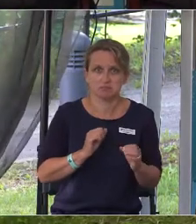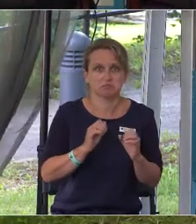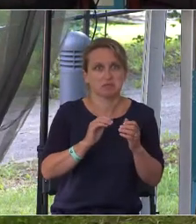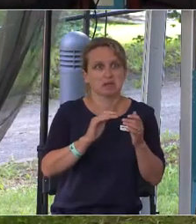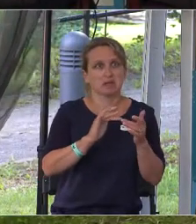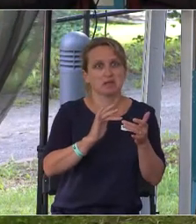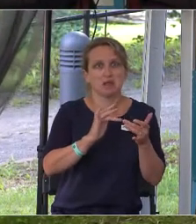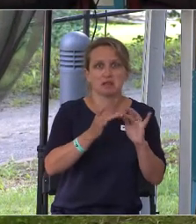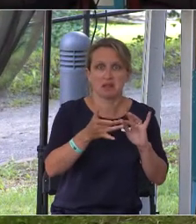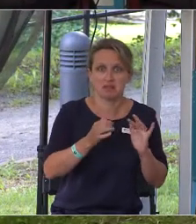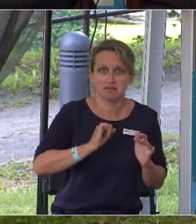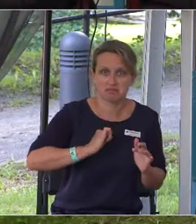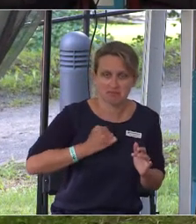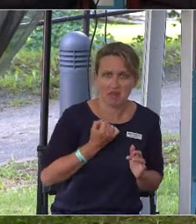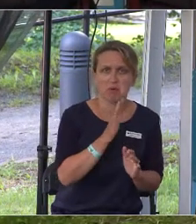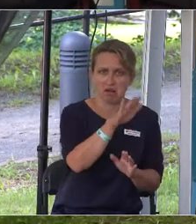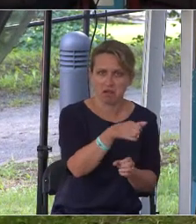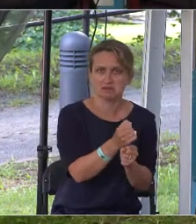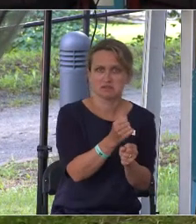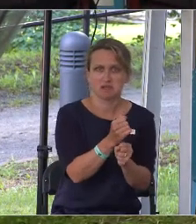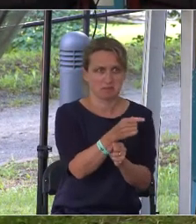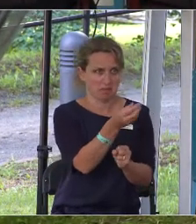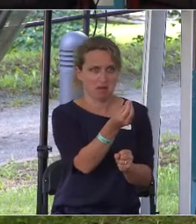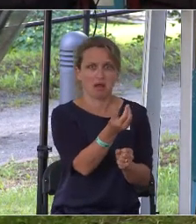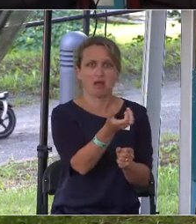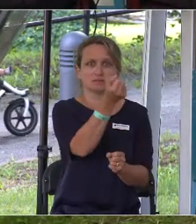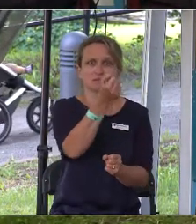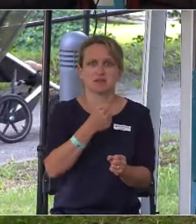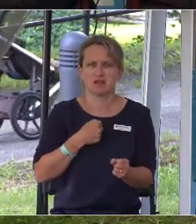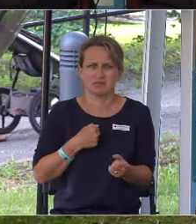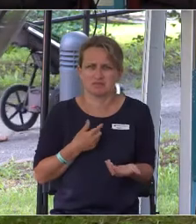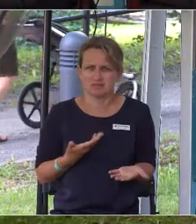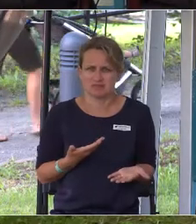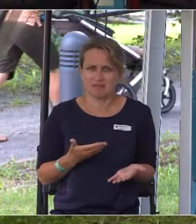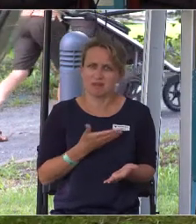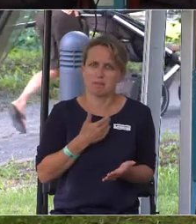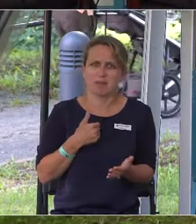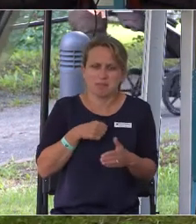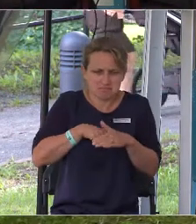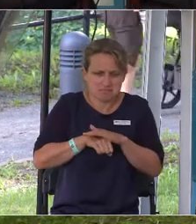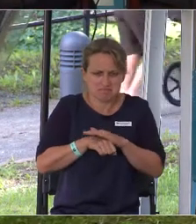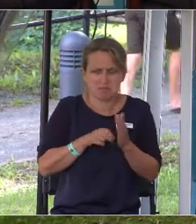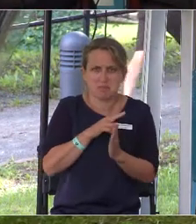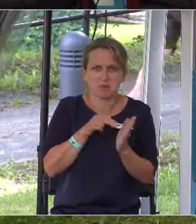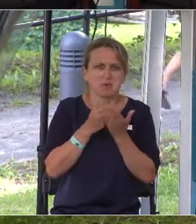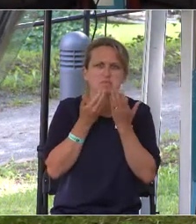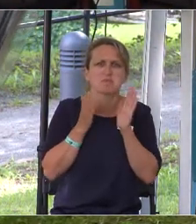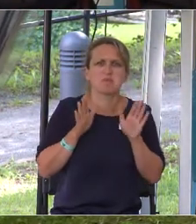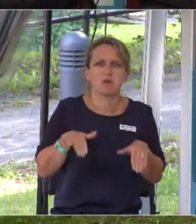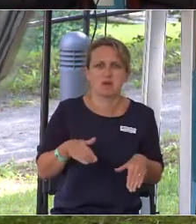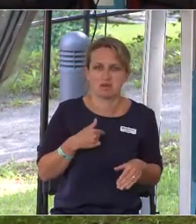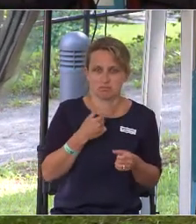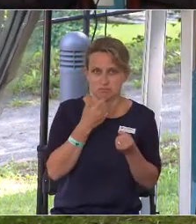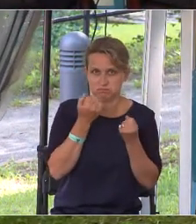they get money out of it. Are we really hiding behind that? It's really very difficult